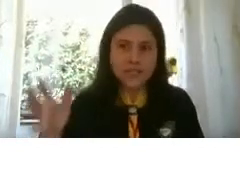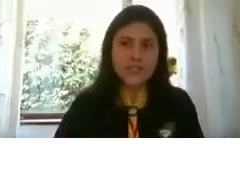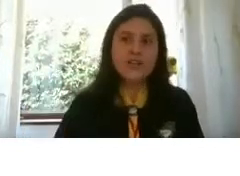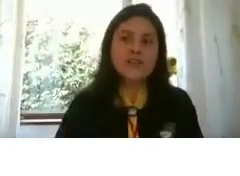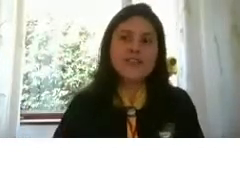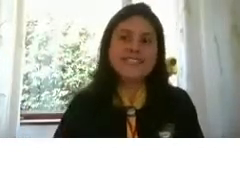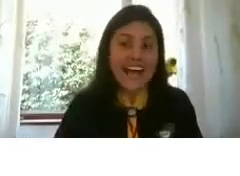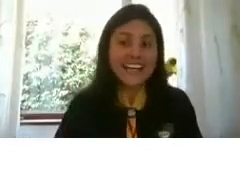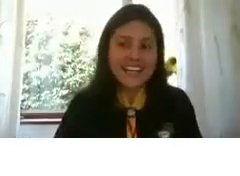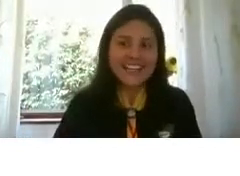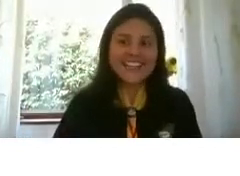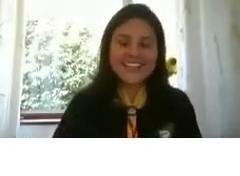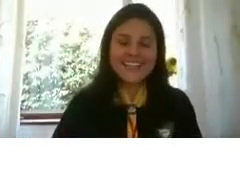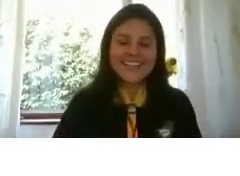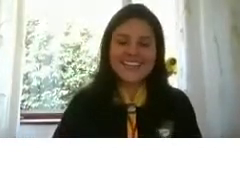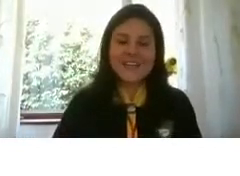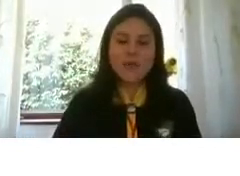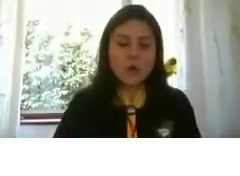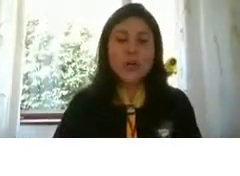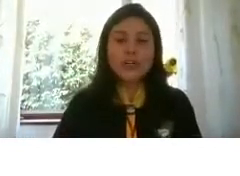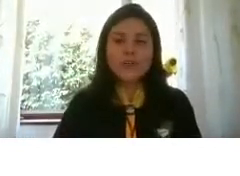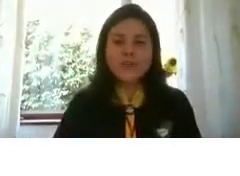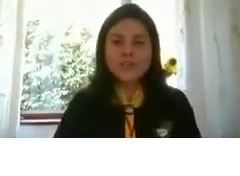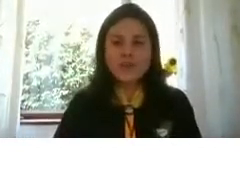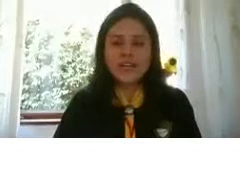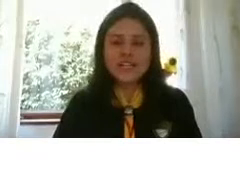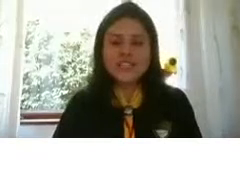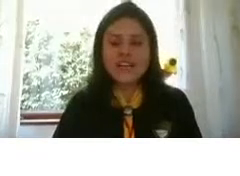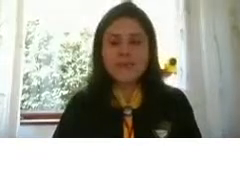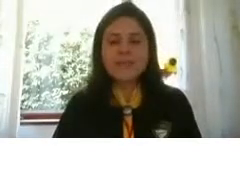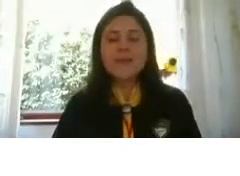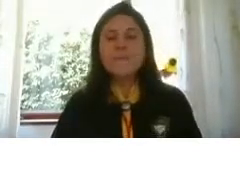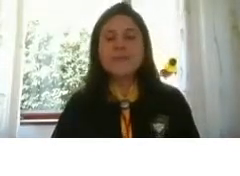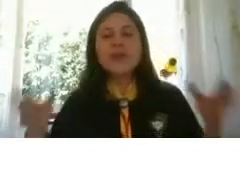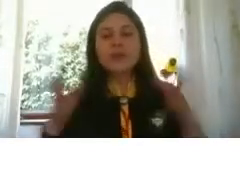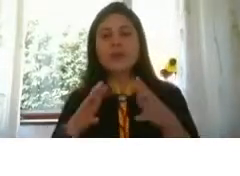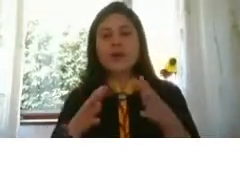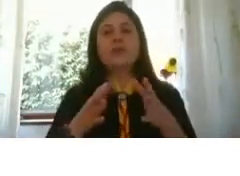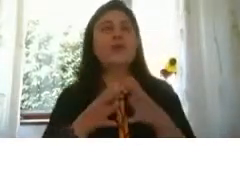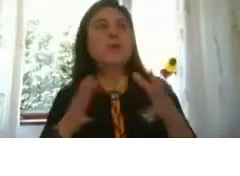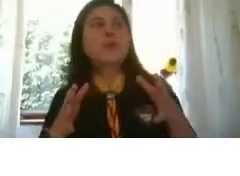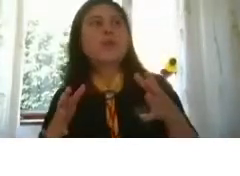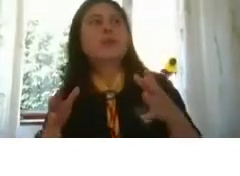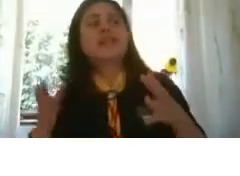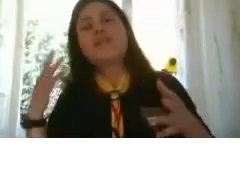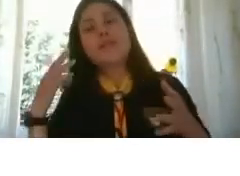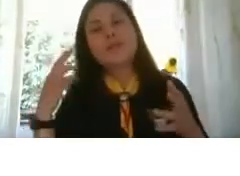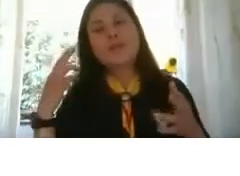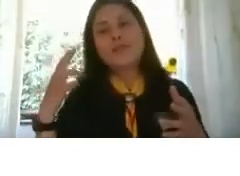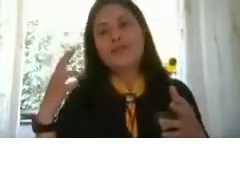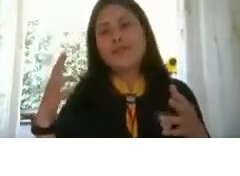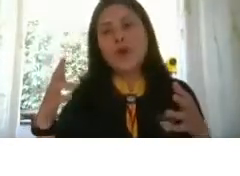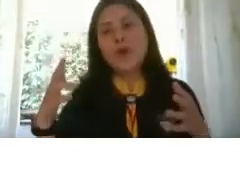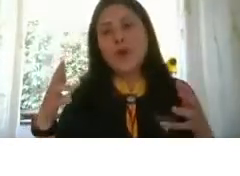part of the signing world, because you will learn this alphabet. And although some people, deaf